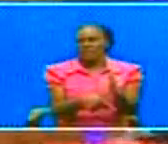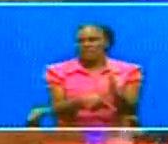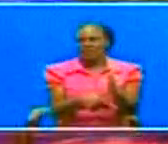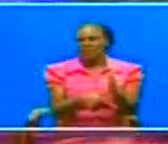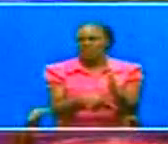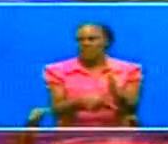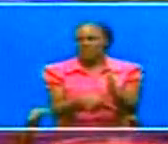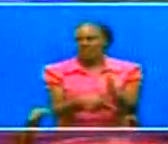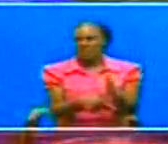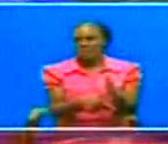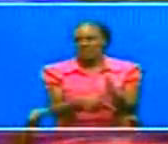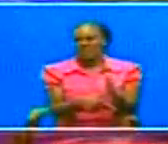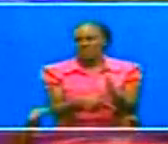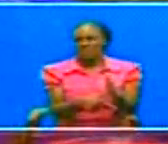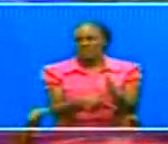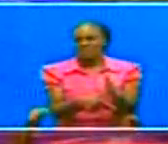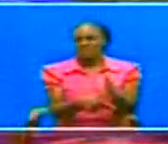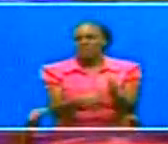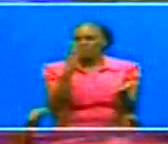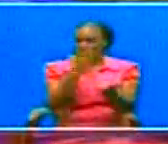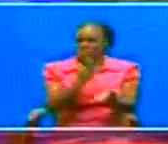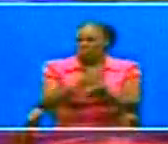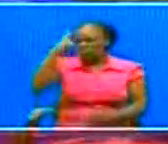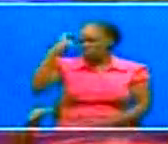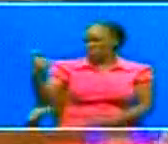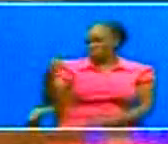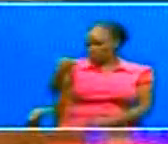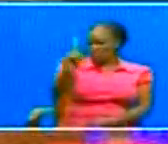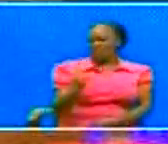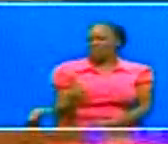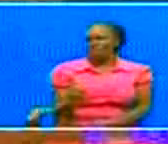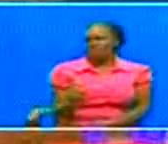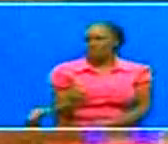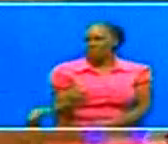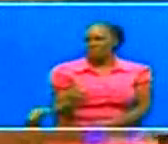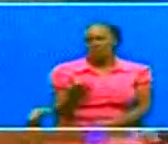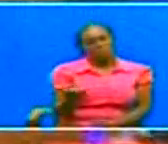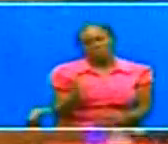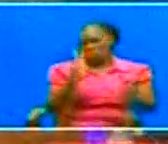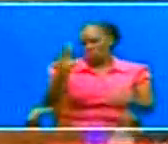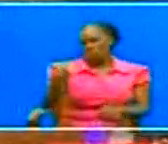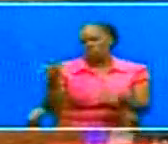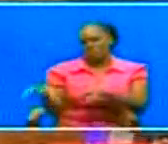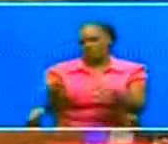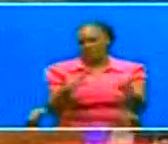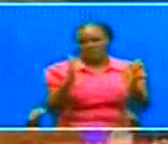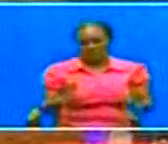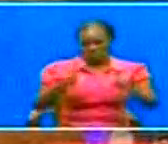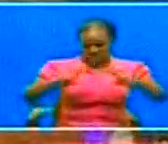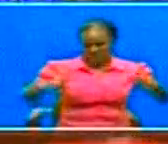My goodness. Yeah. A real rebel. Hustler.